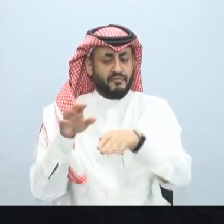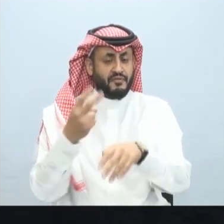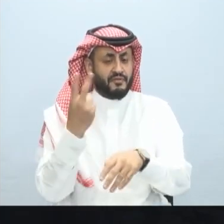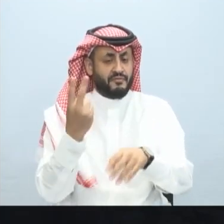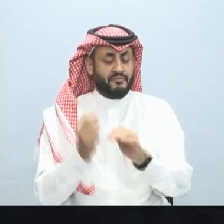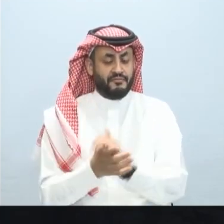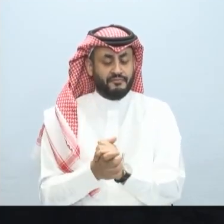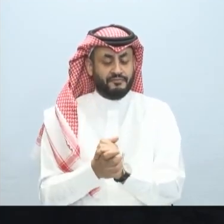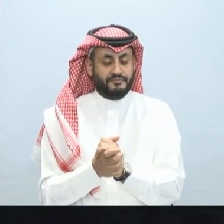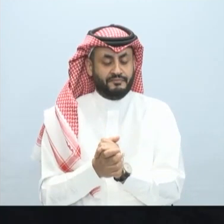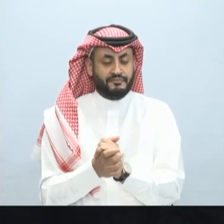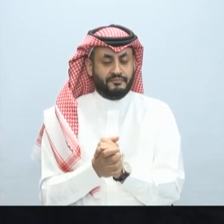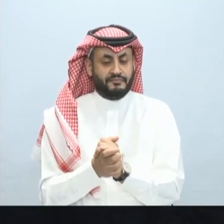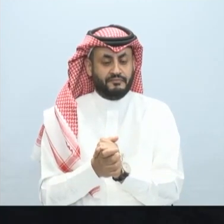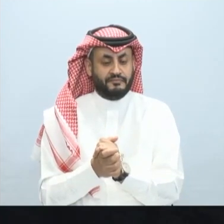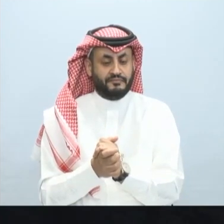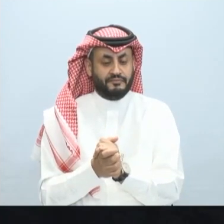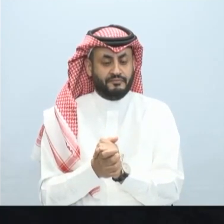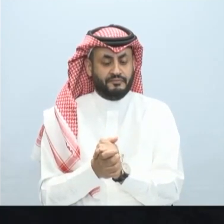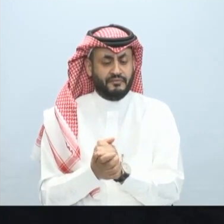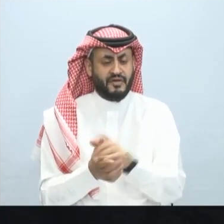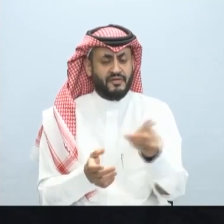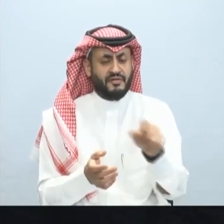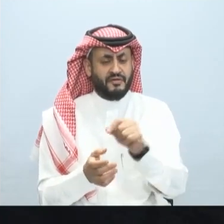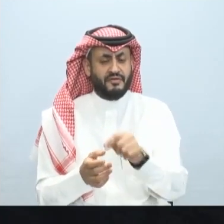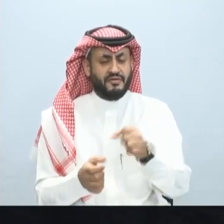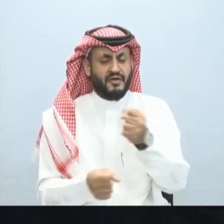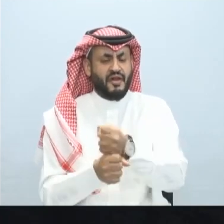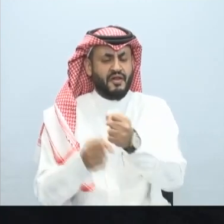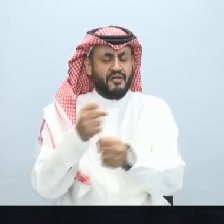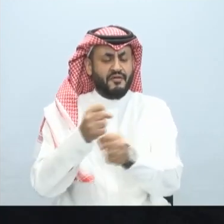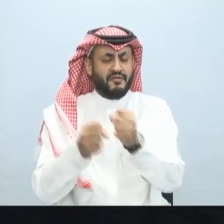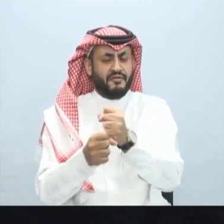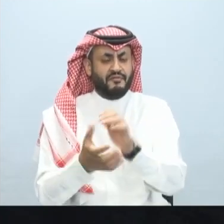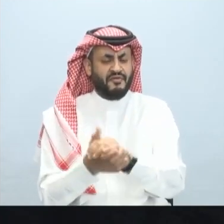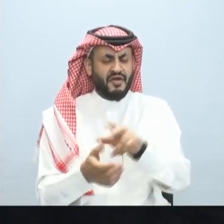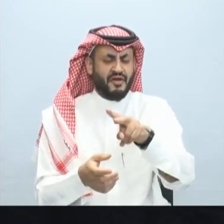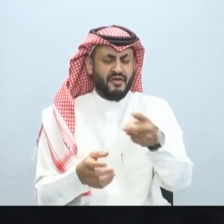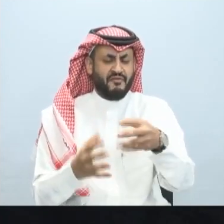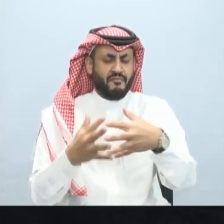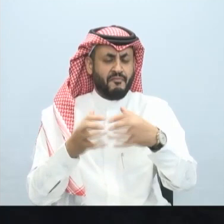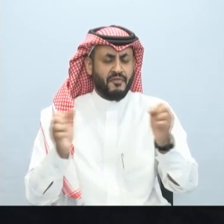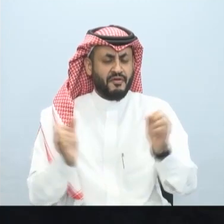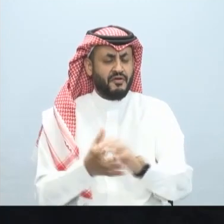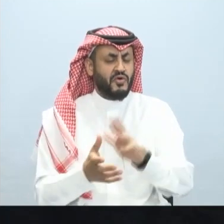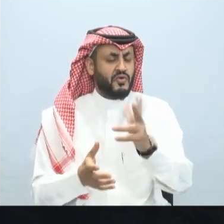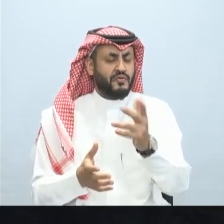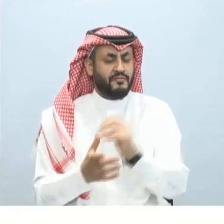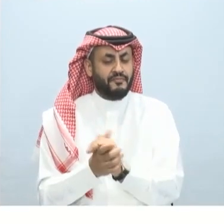comparative between two. We are going to use the same structure, but in a different meaning. How is